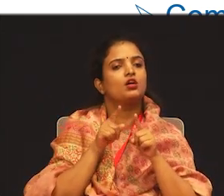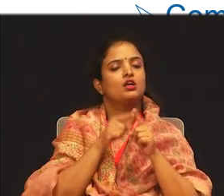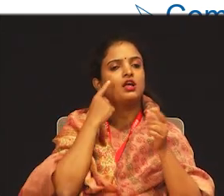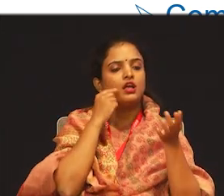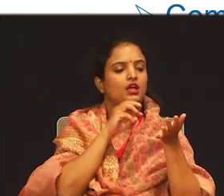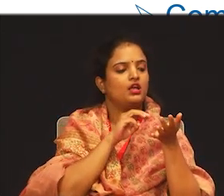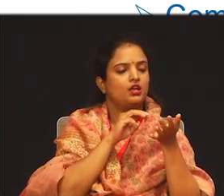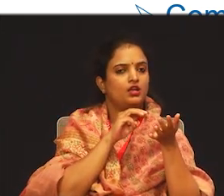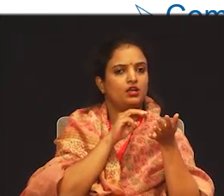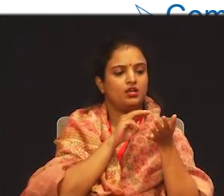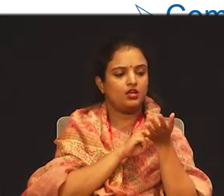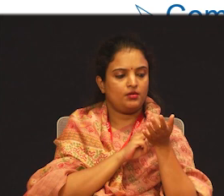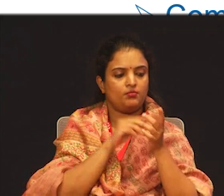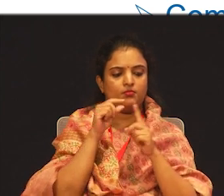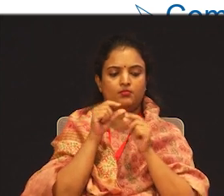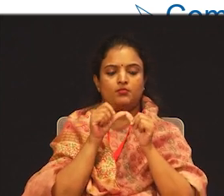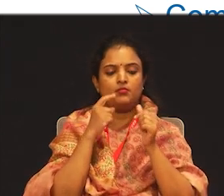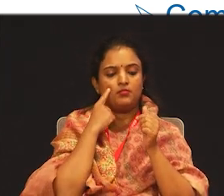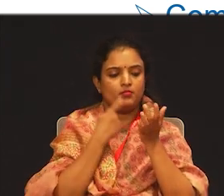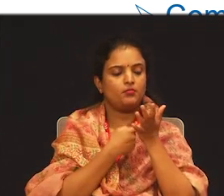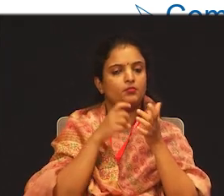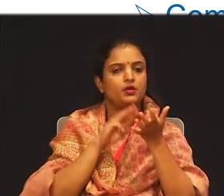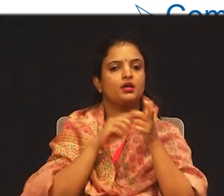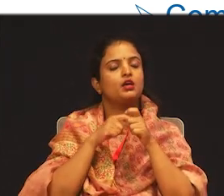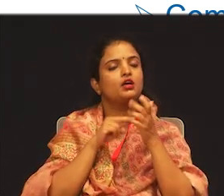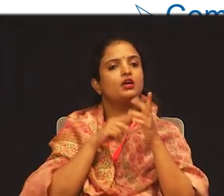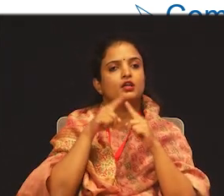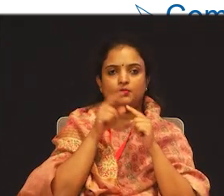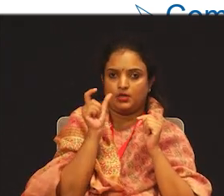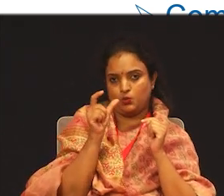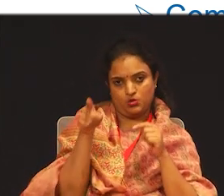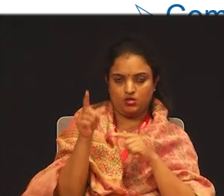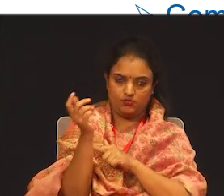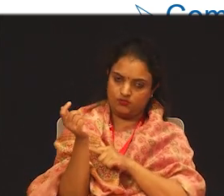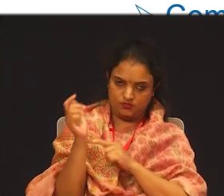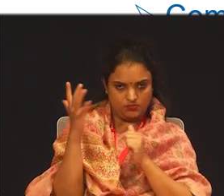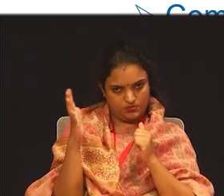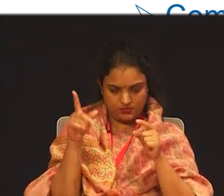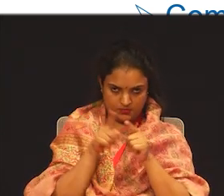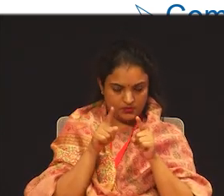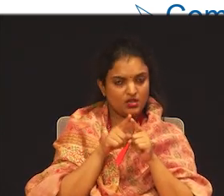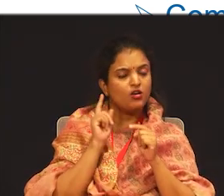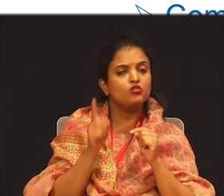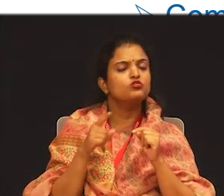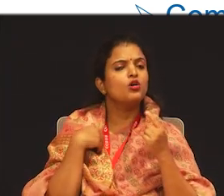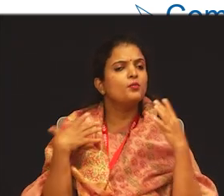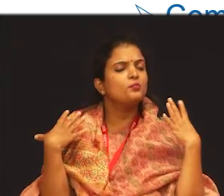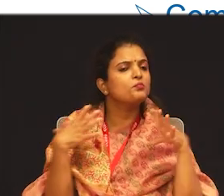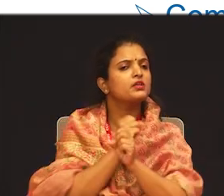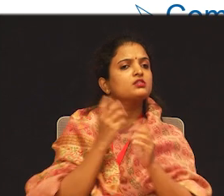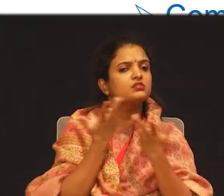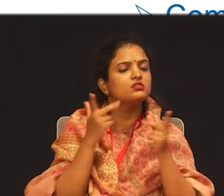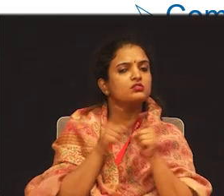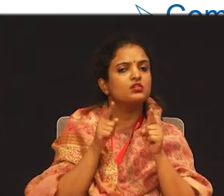level. And because I don't have this right hand, so what all abilities I'm losing,